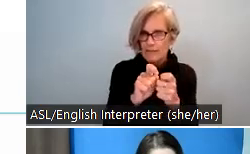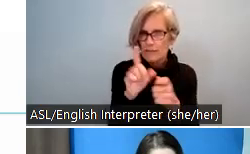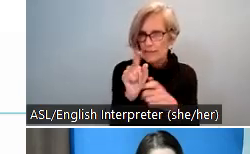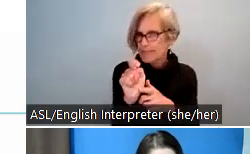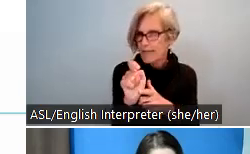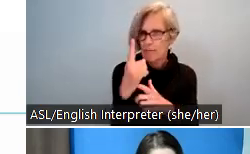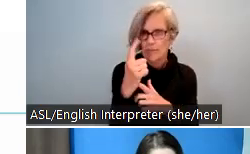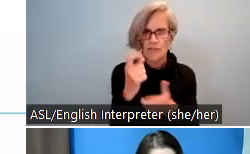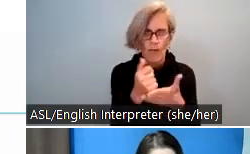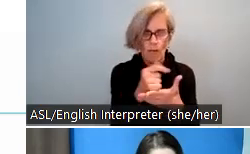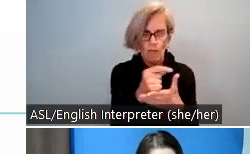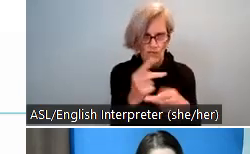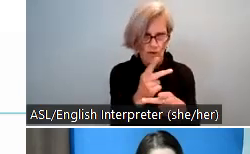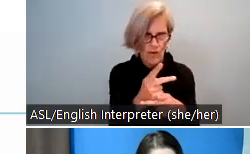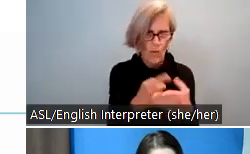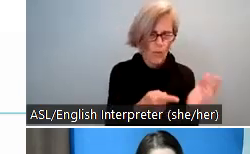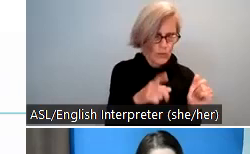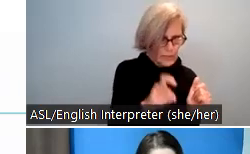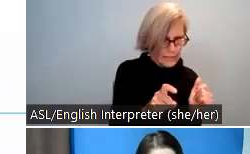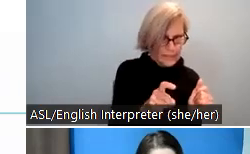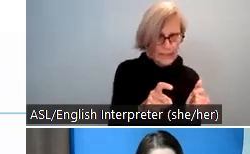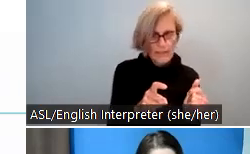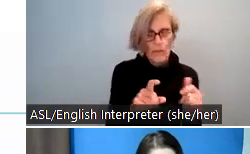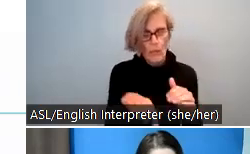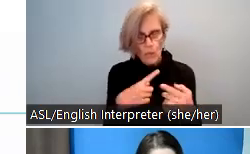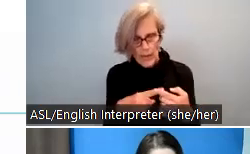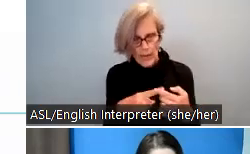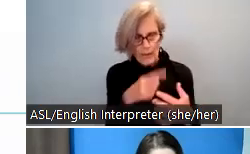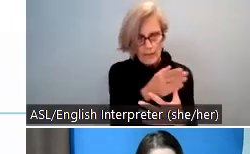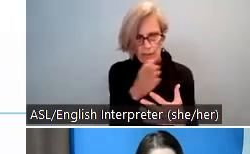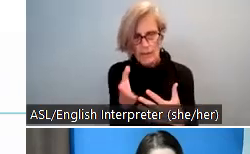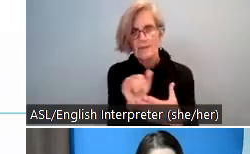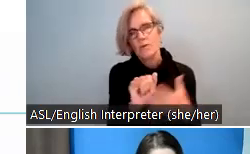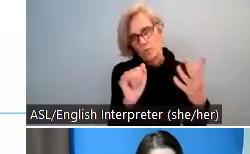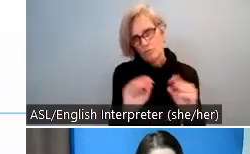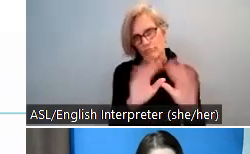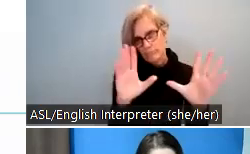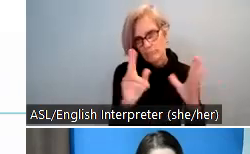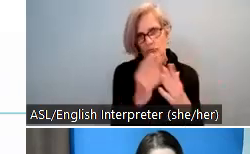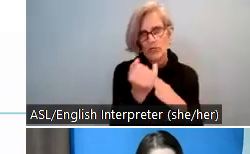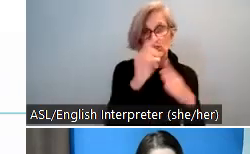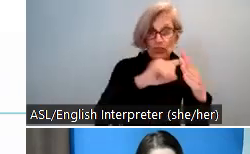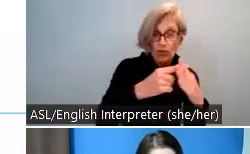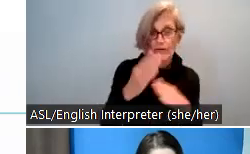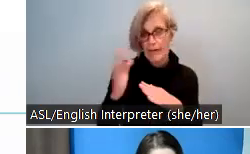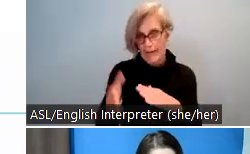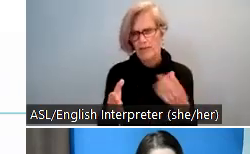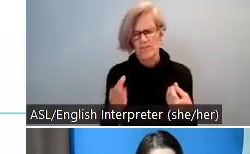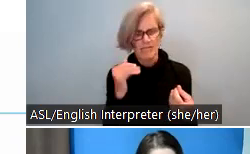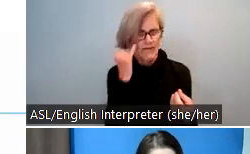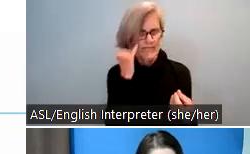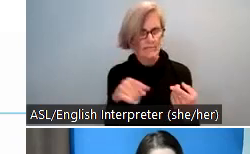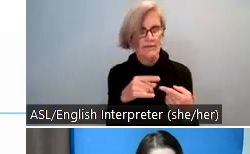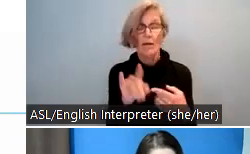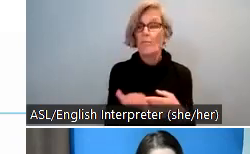which you need to get them. So if the project start and project end date, have an idea on those, but then things like